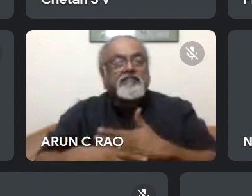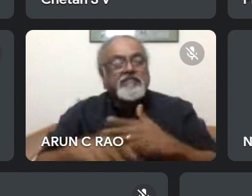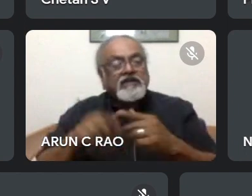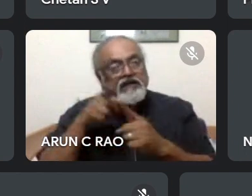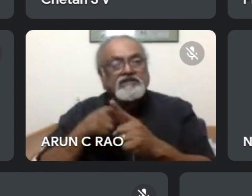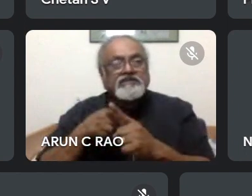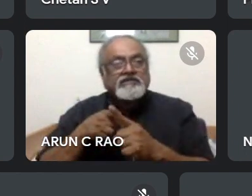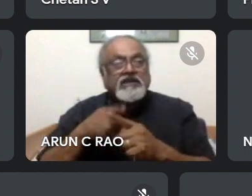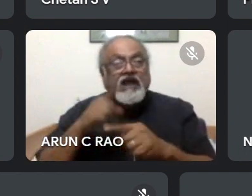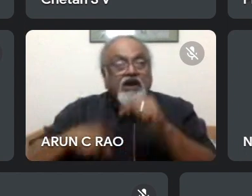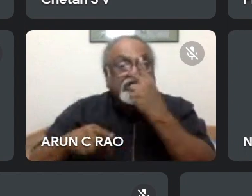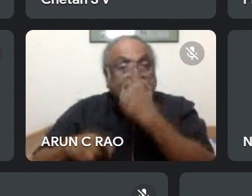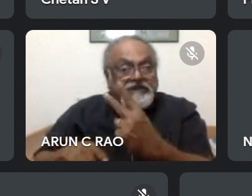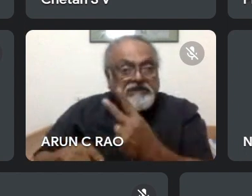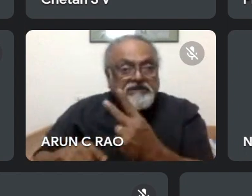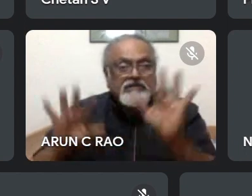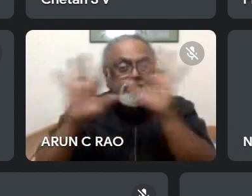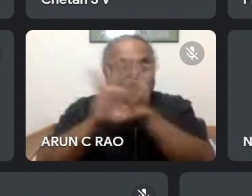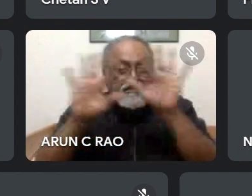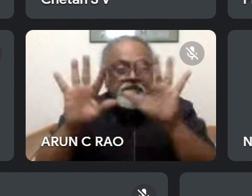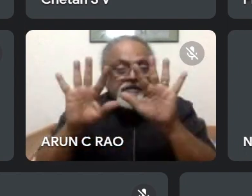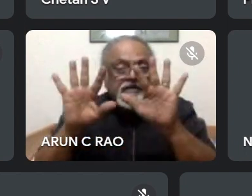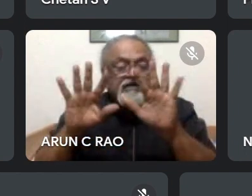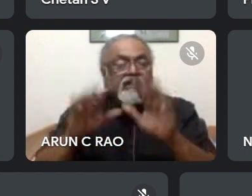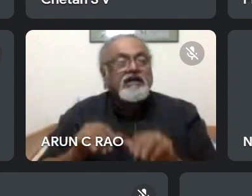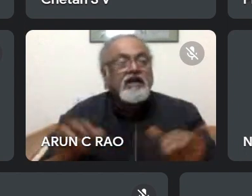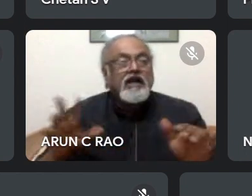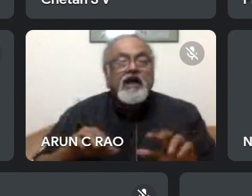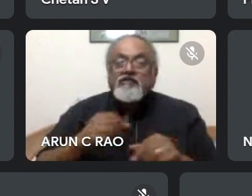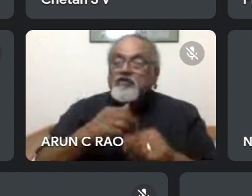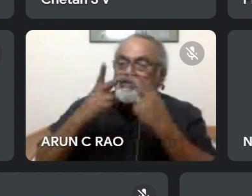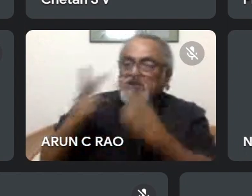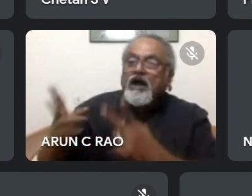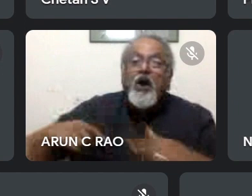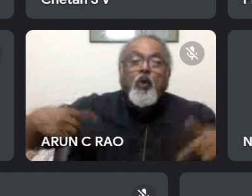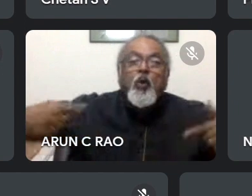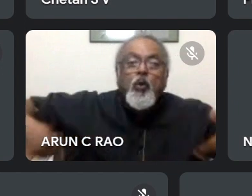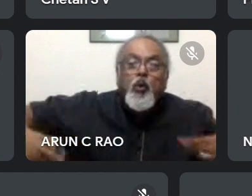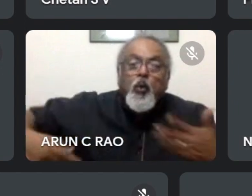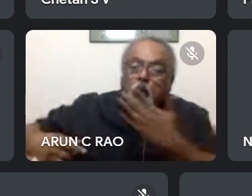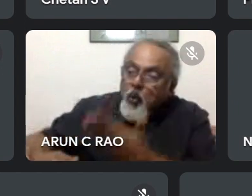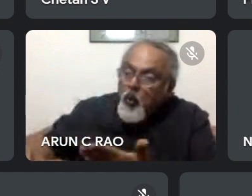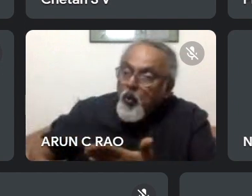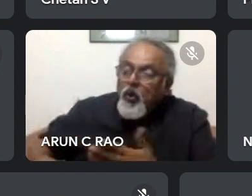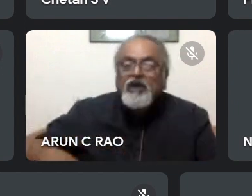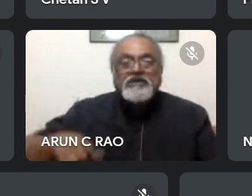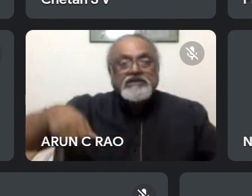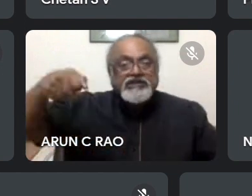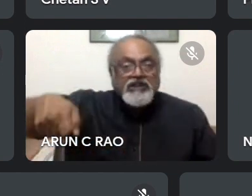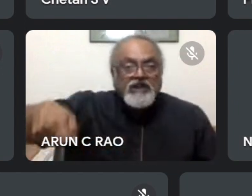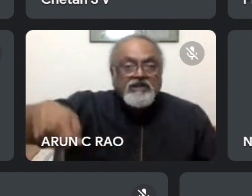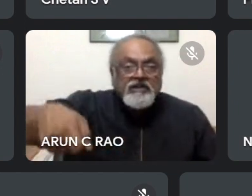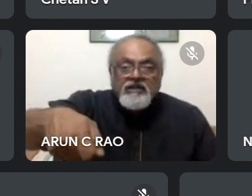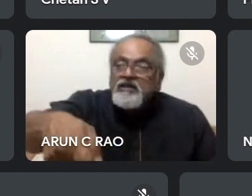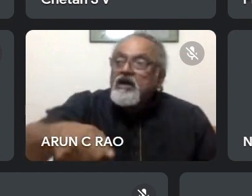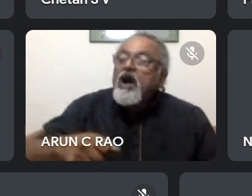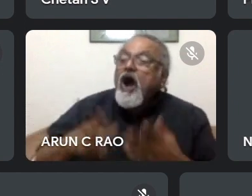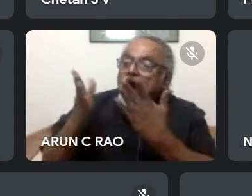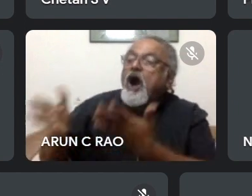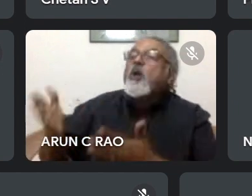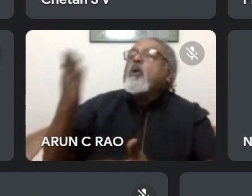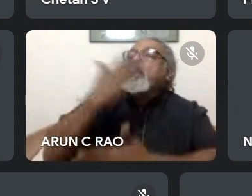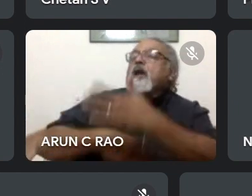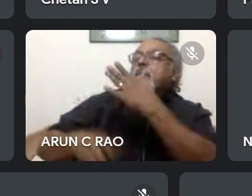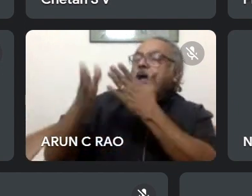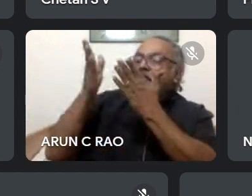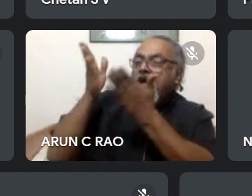happens is everyone resonates to someone using a wheelchair or someone using a stick. That's what a disability is for